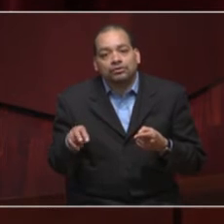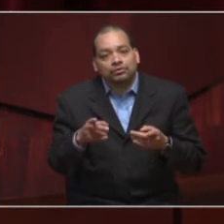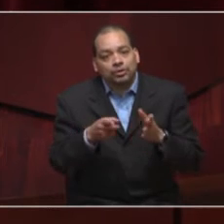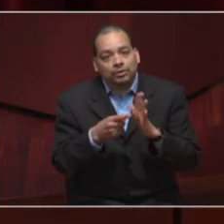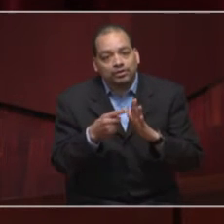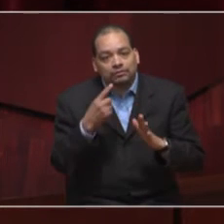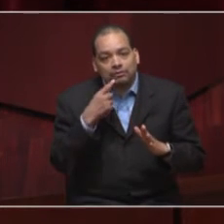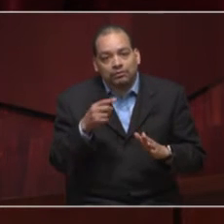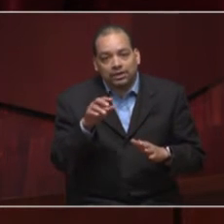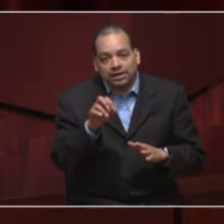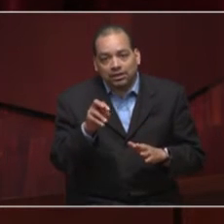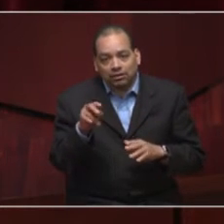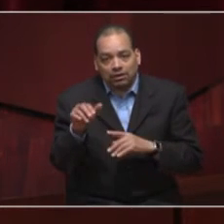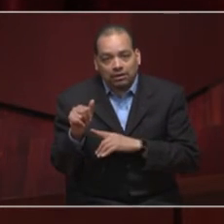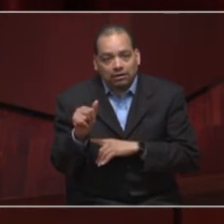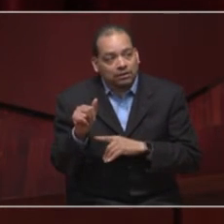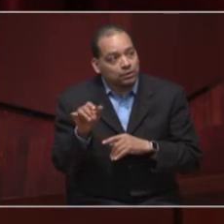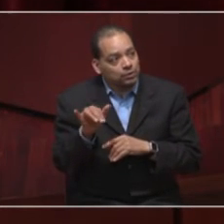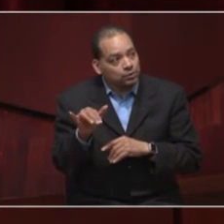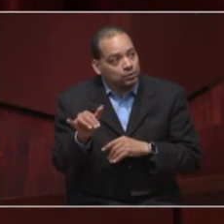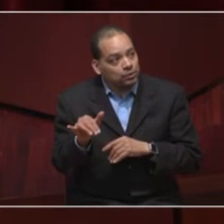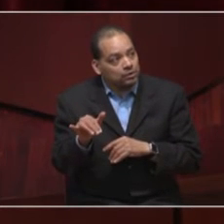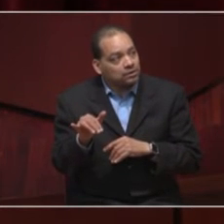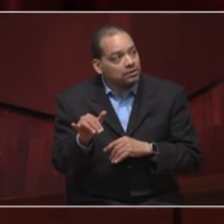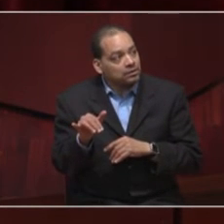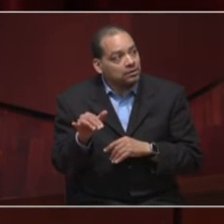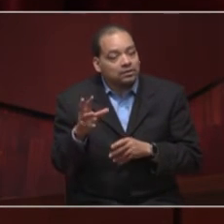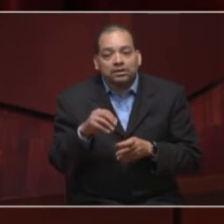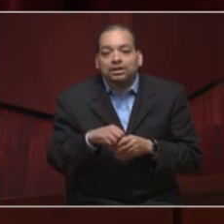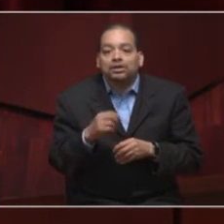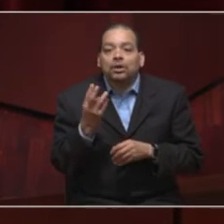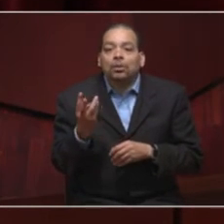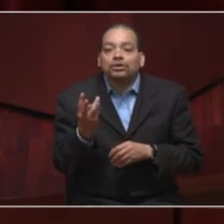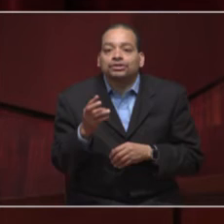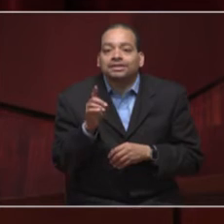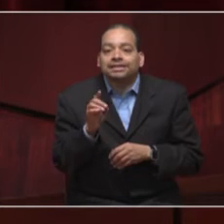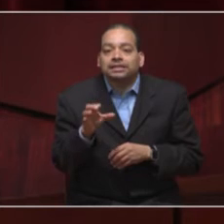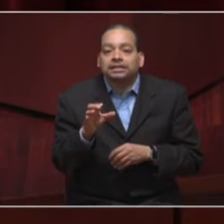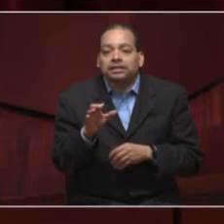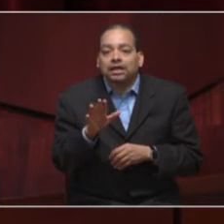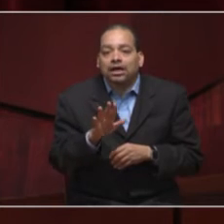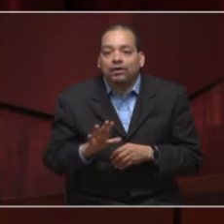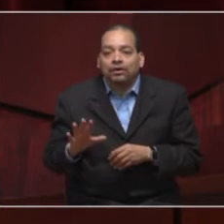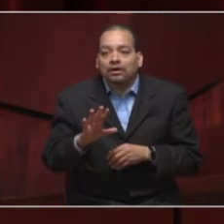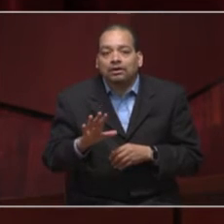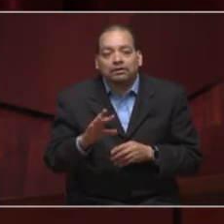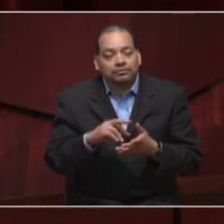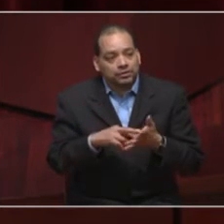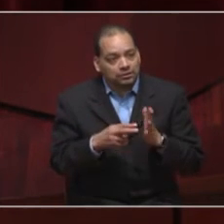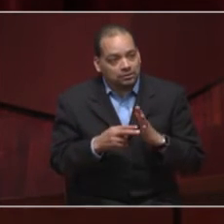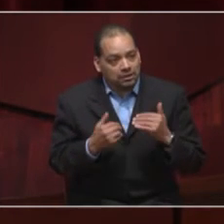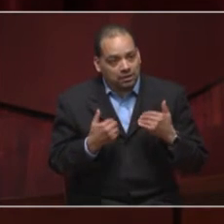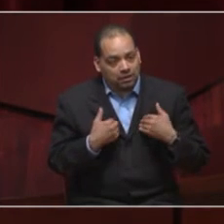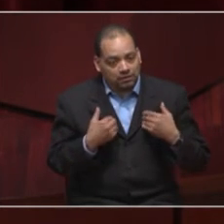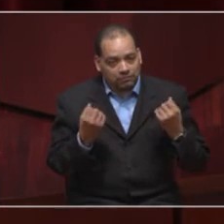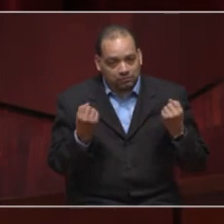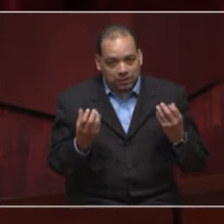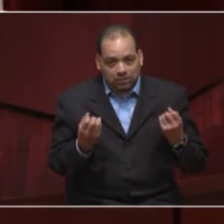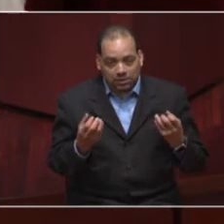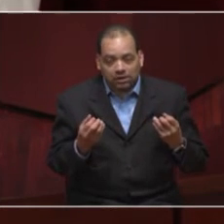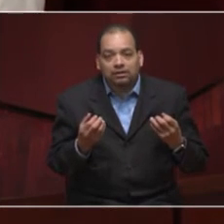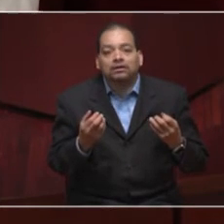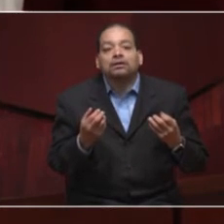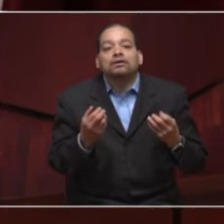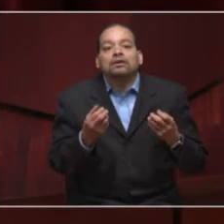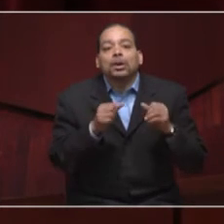place. Especially in the Washington, D.C. area, where there are many, many, many